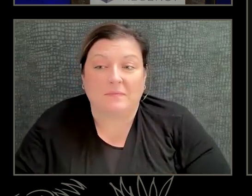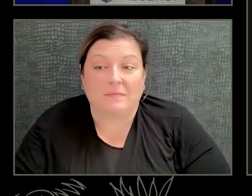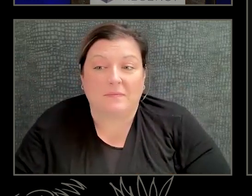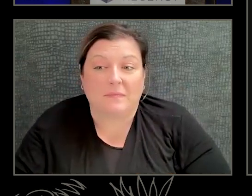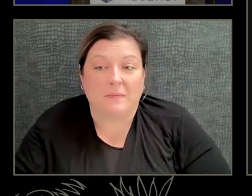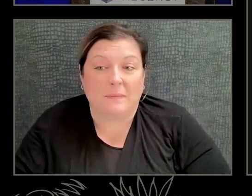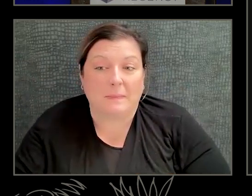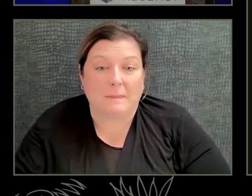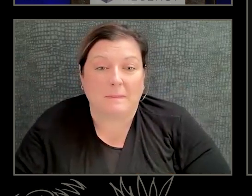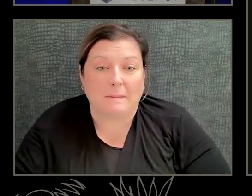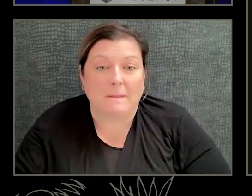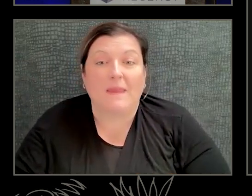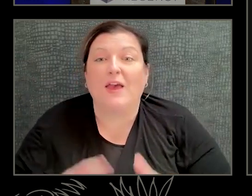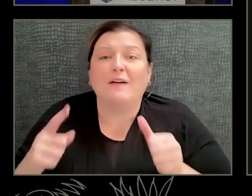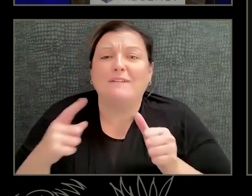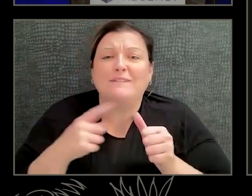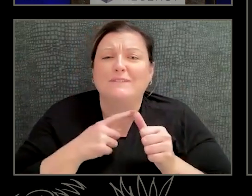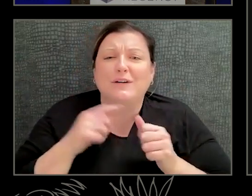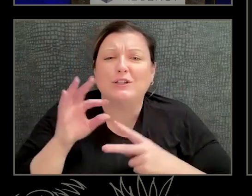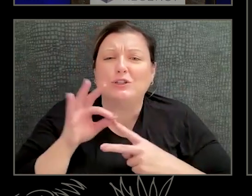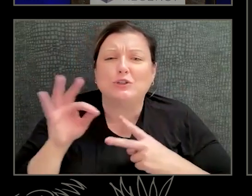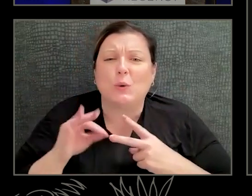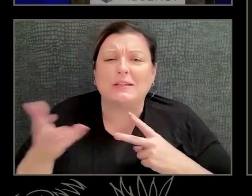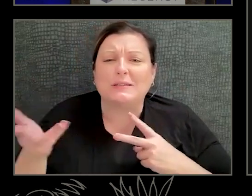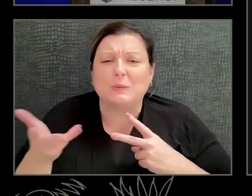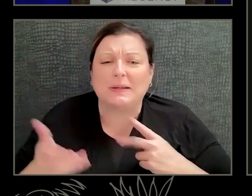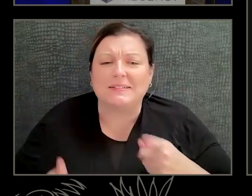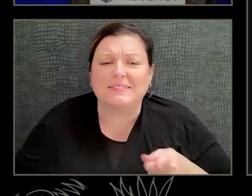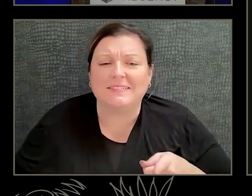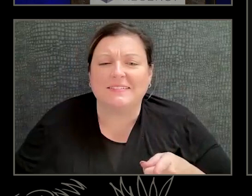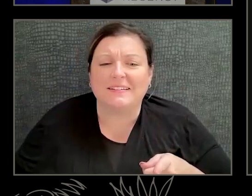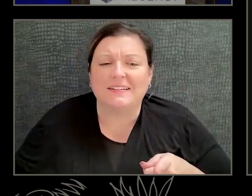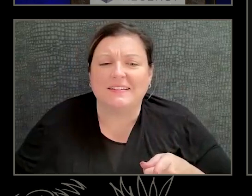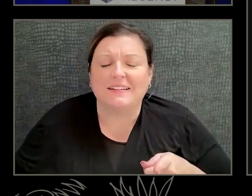is right? What's your first choice? I don't know, remove the use select.